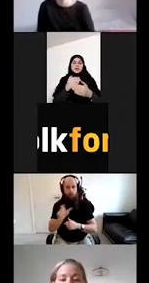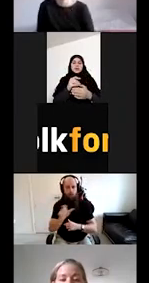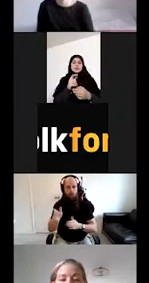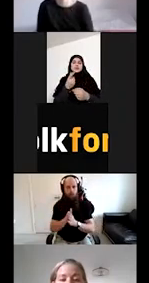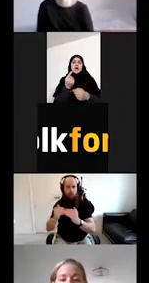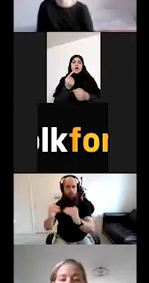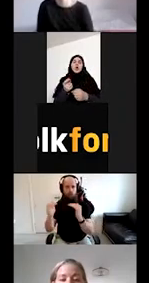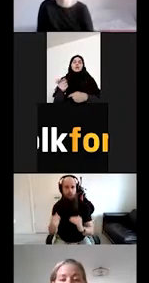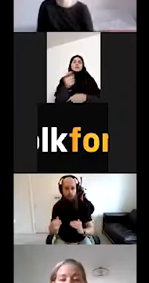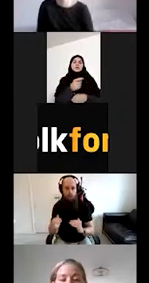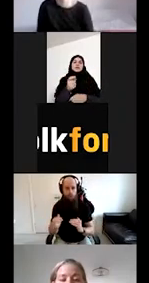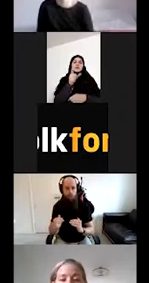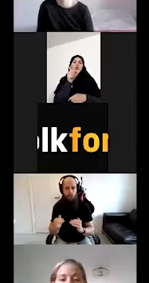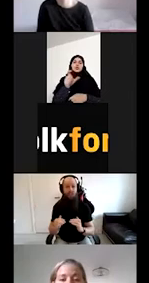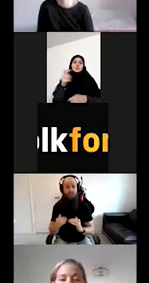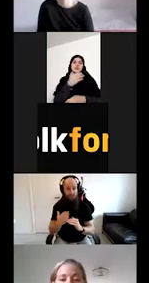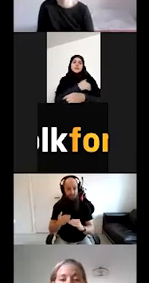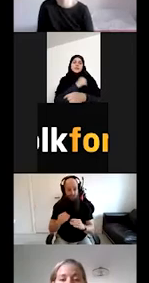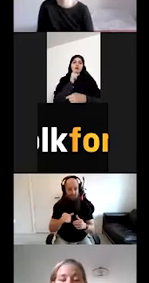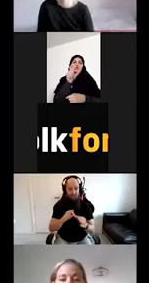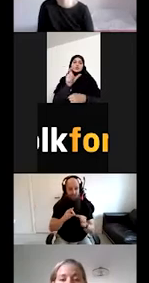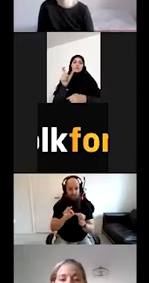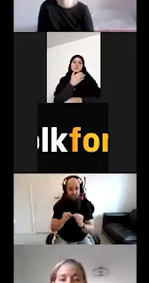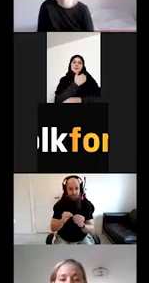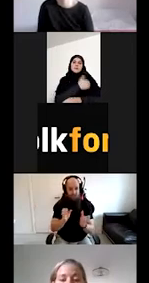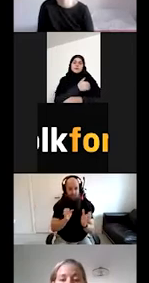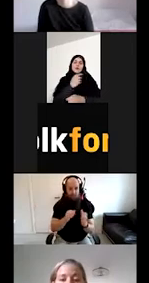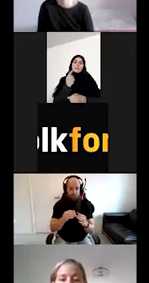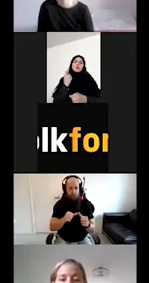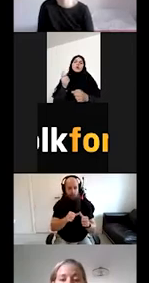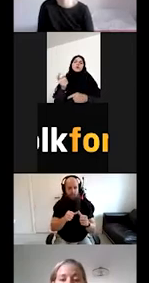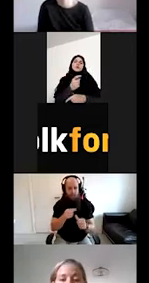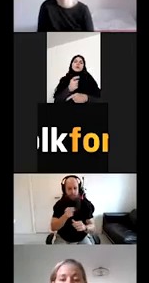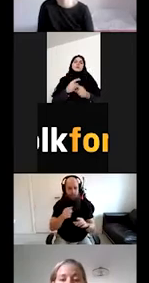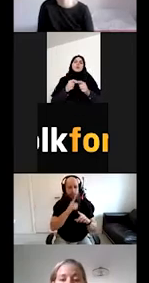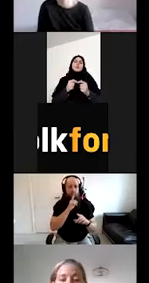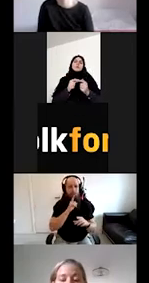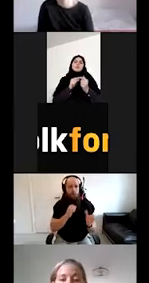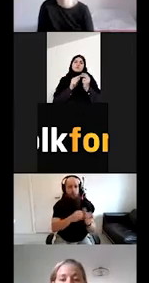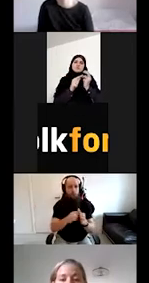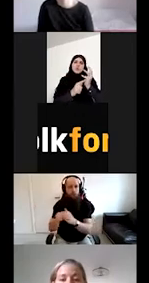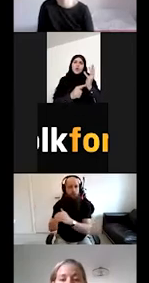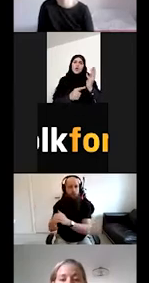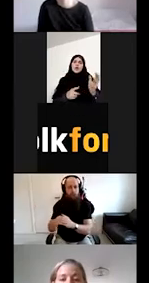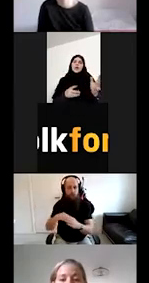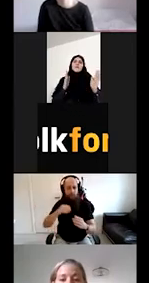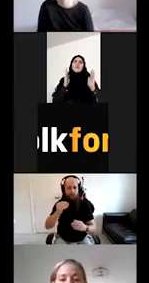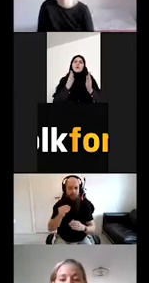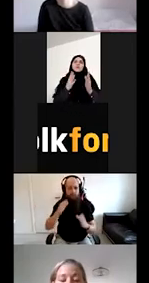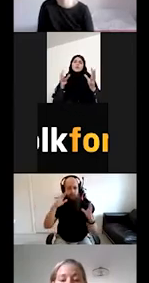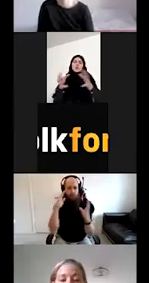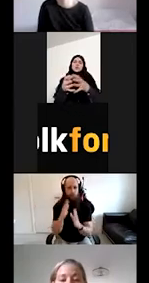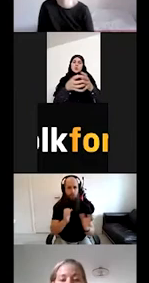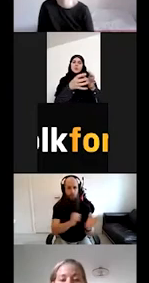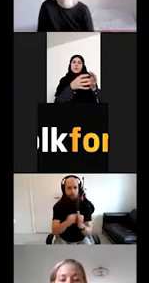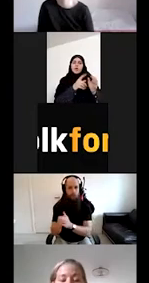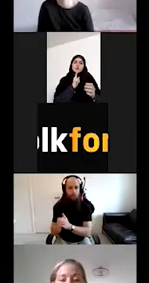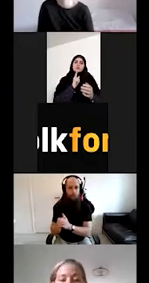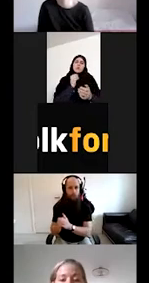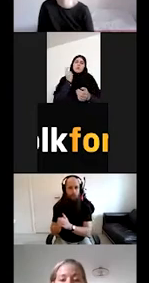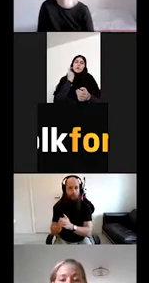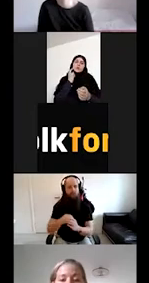numerous focus groups where we try to discuss this issue with ensuring that we